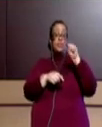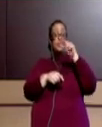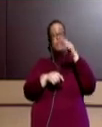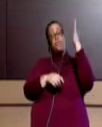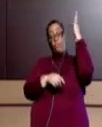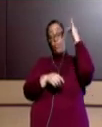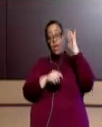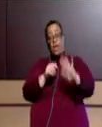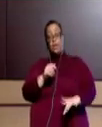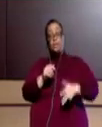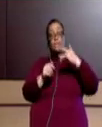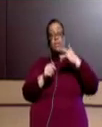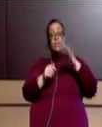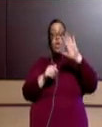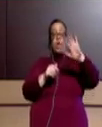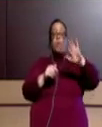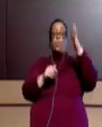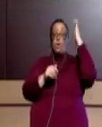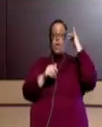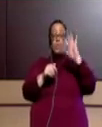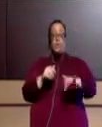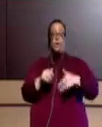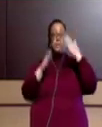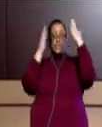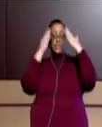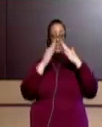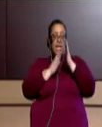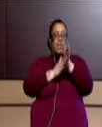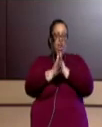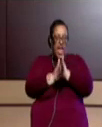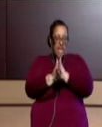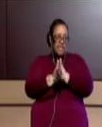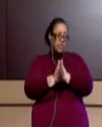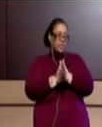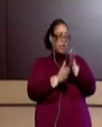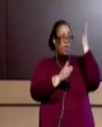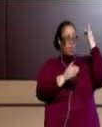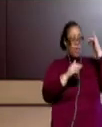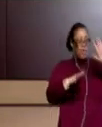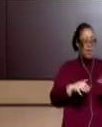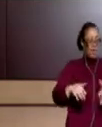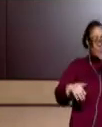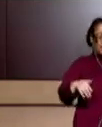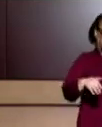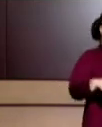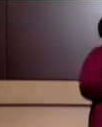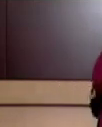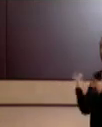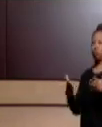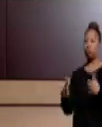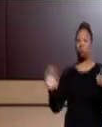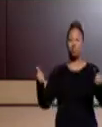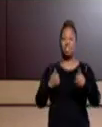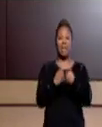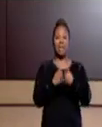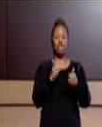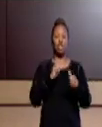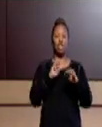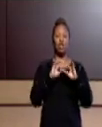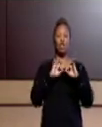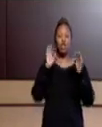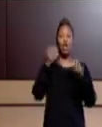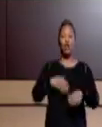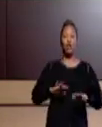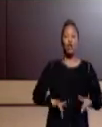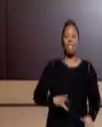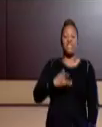this? Why am I feeling sad? Why am I feeling anxious? Why am I feeling? So the first thing you do is you challenge your feelings.